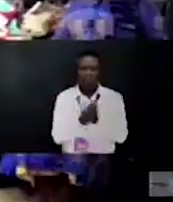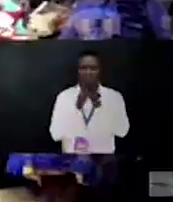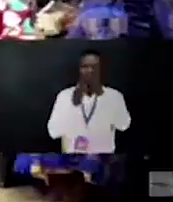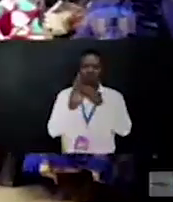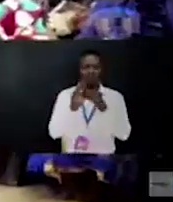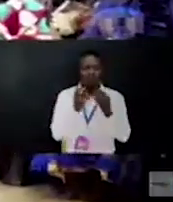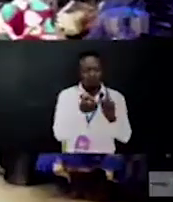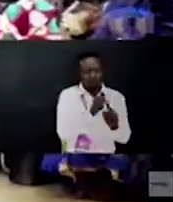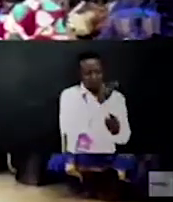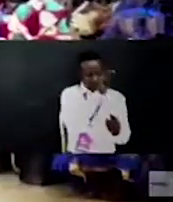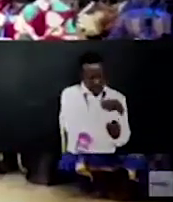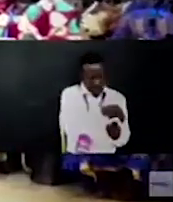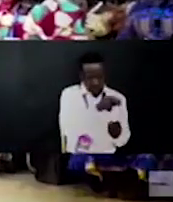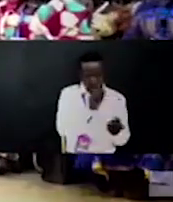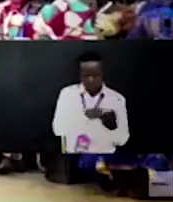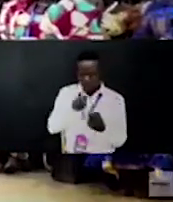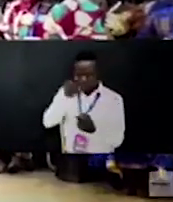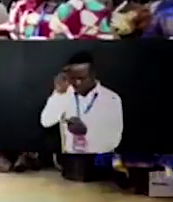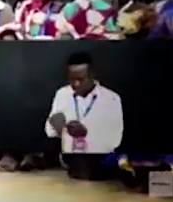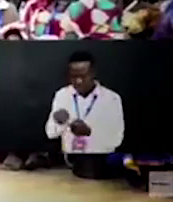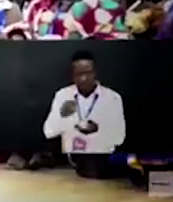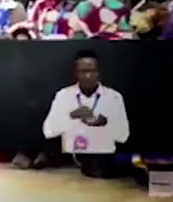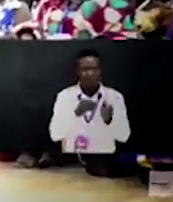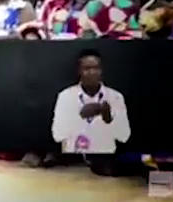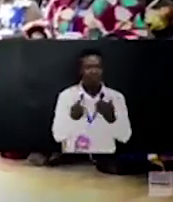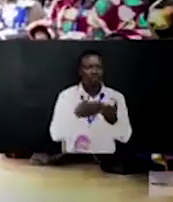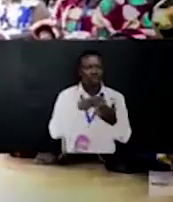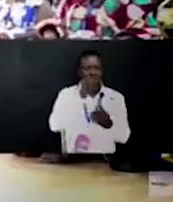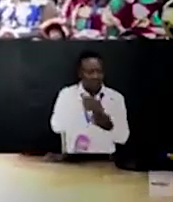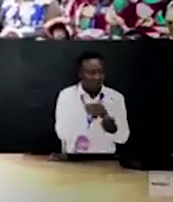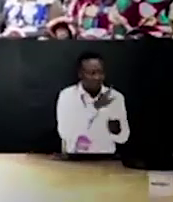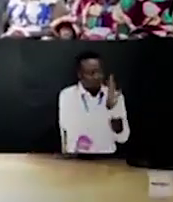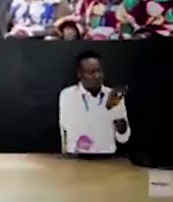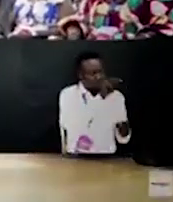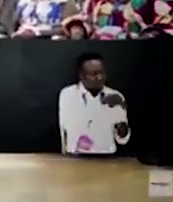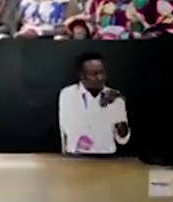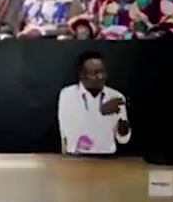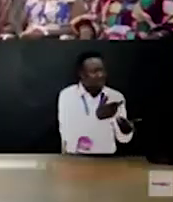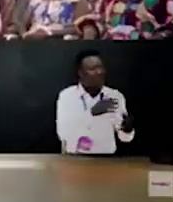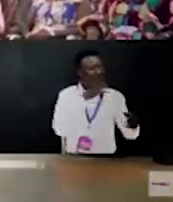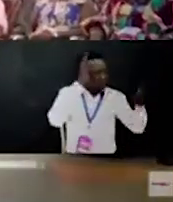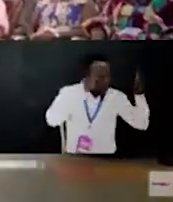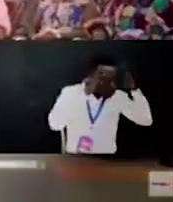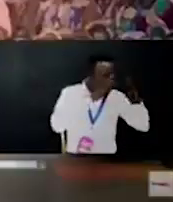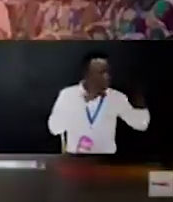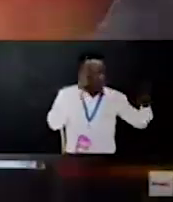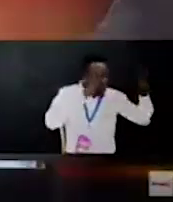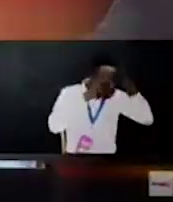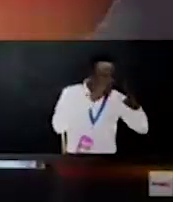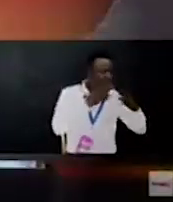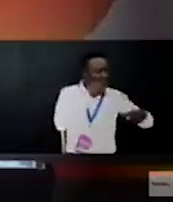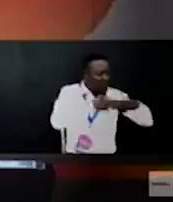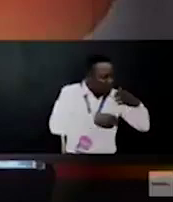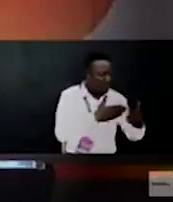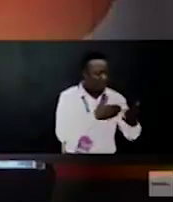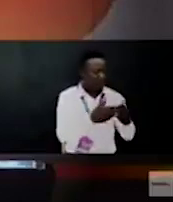need. From need to need. It doesn't matter whether your needs have been met or not. You need to praise God. Every need